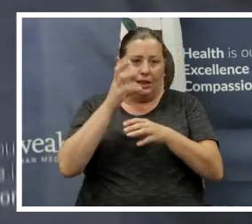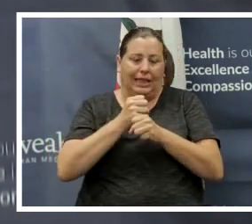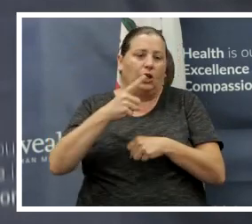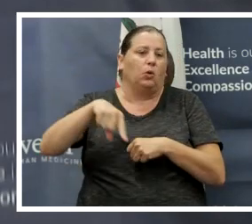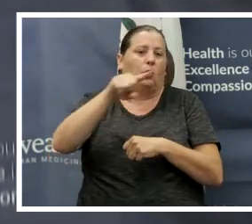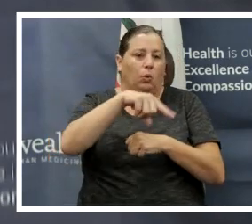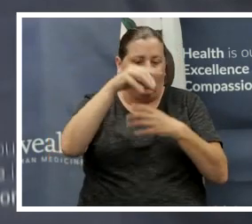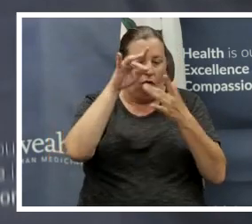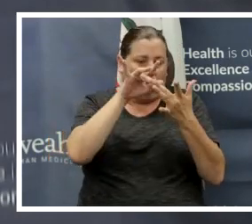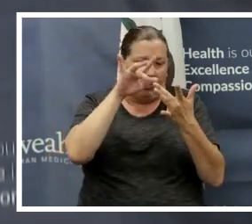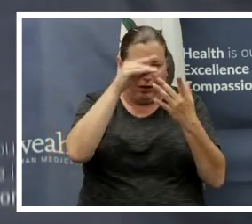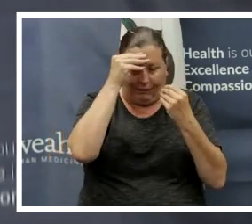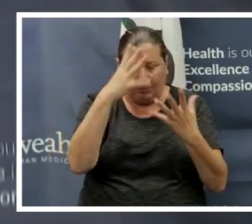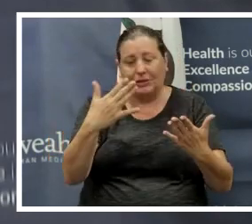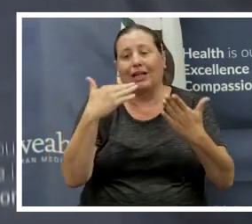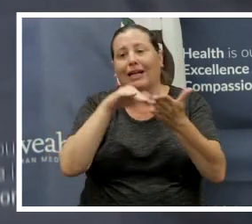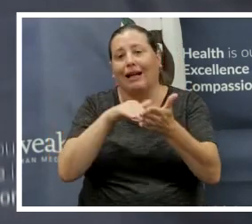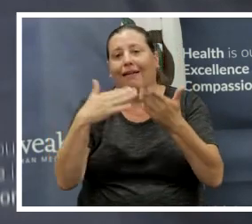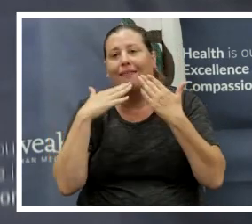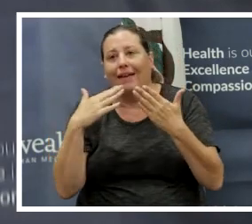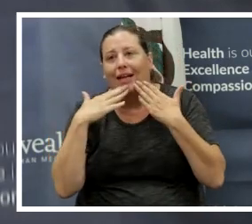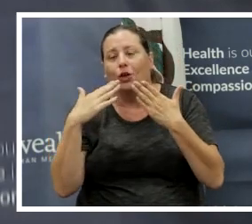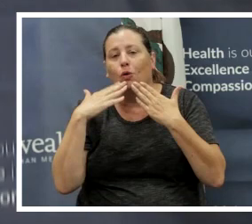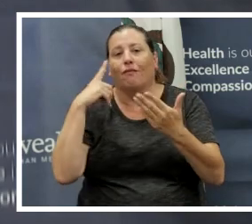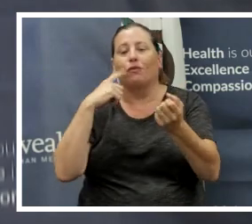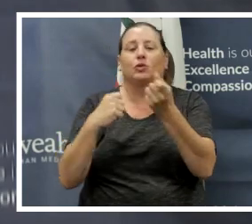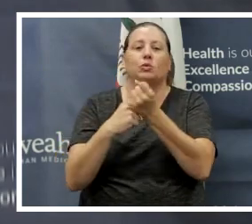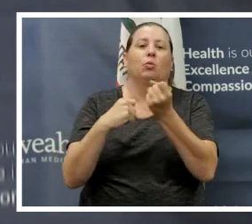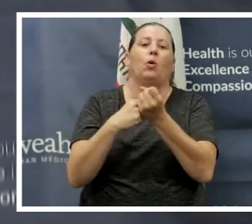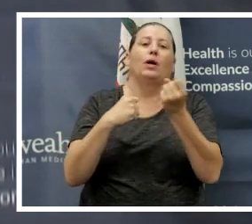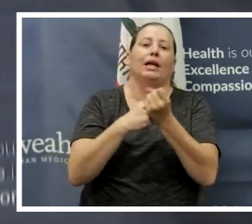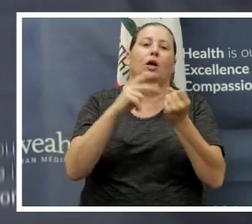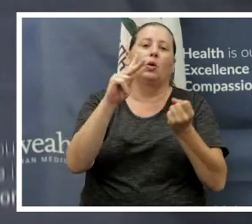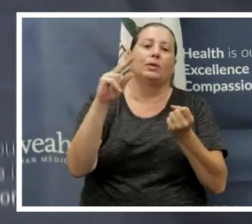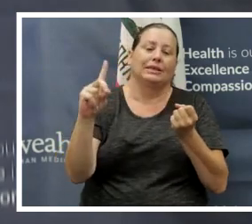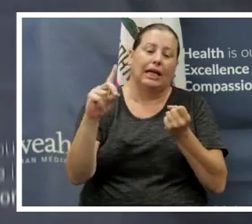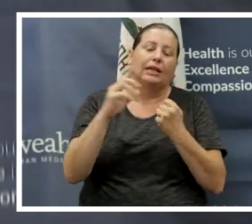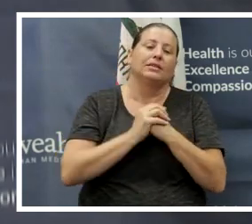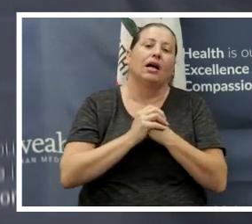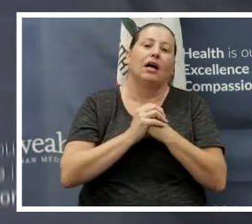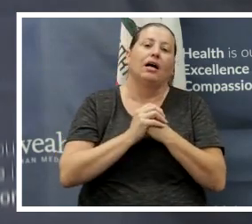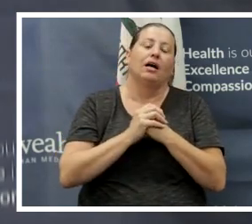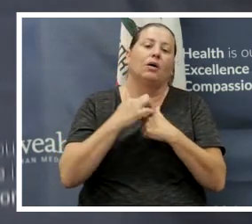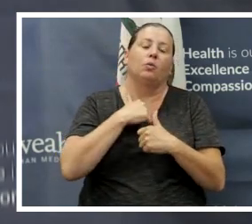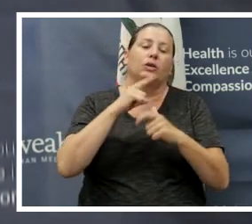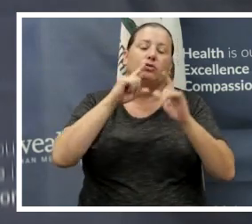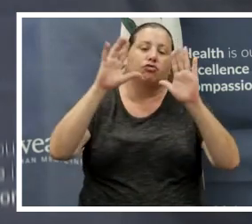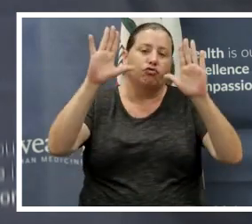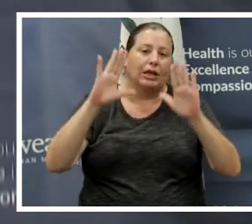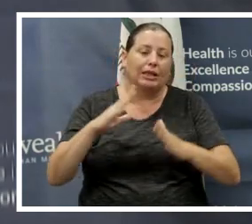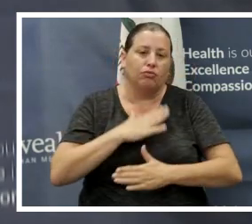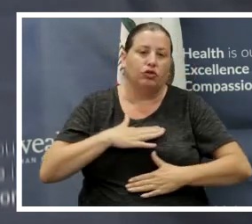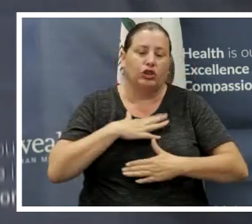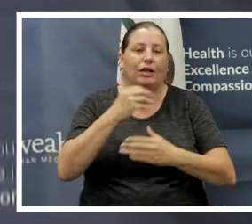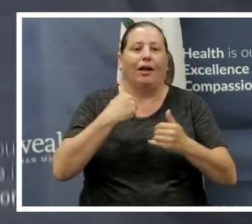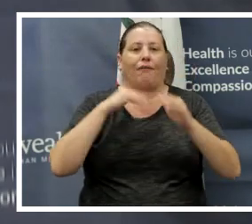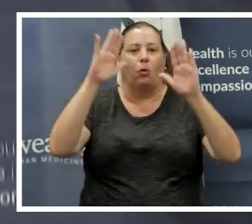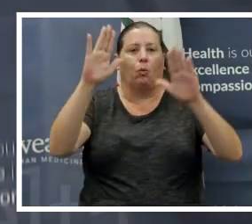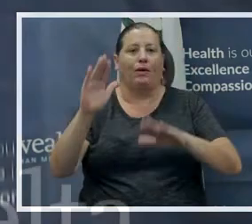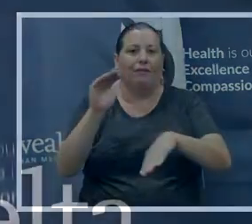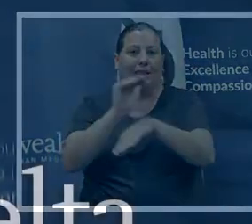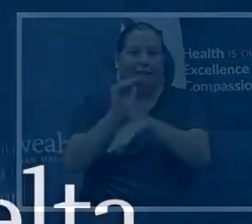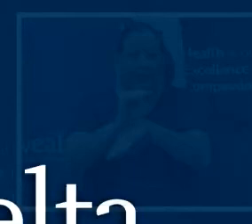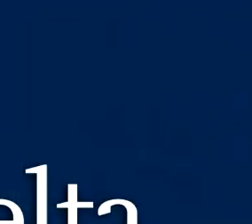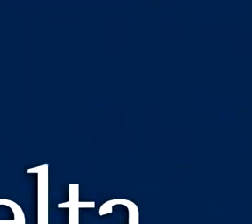contact information. But again, thank you. Thank you for supporting of Kaweah Delta. We greatly appreciate it, and have a wonderful evening.